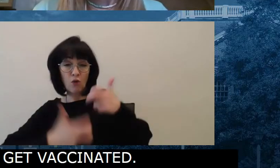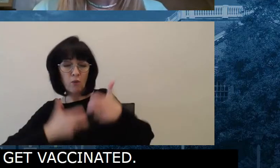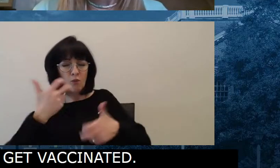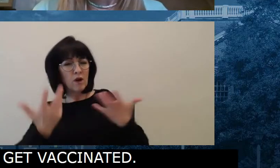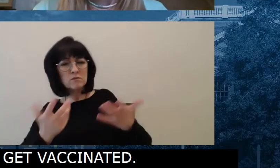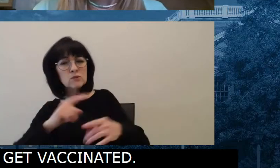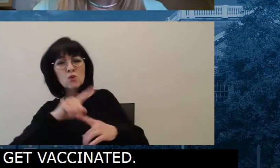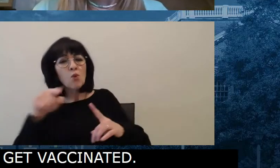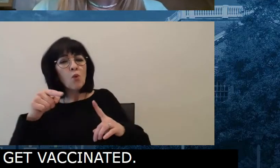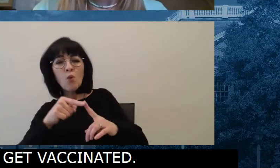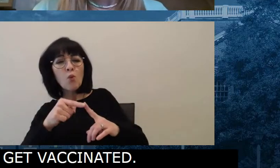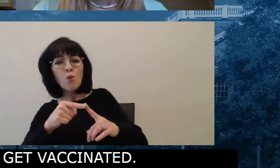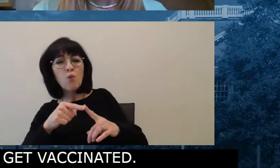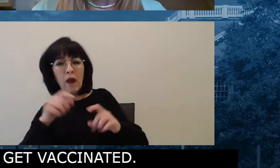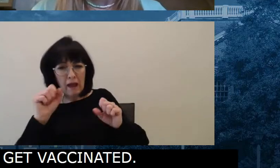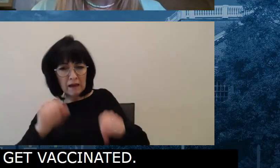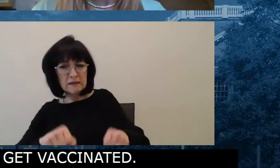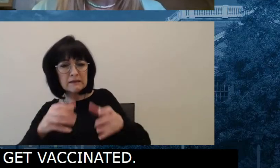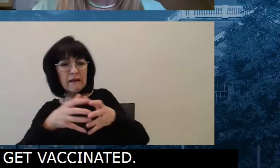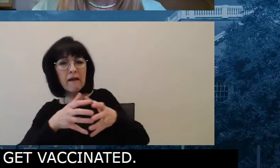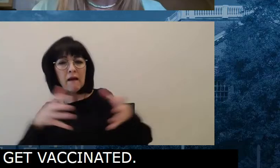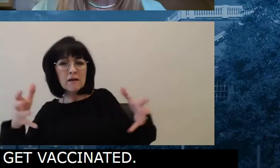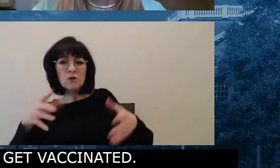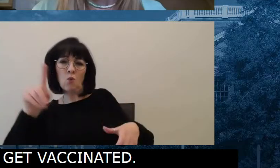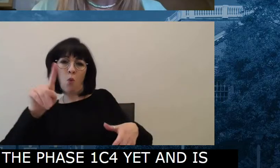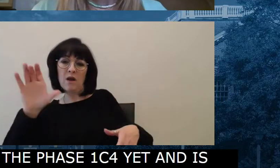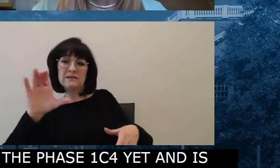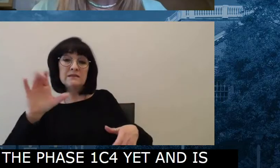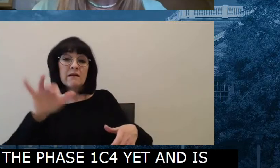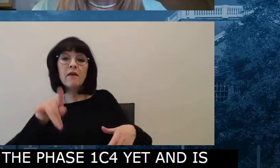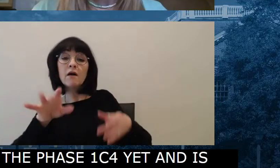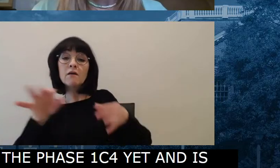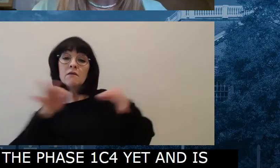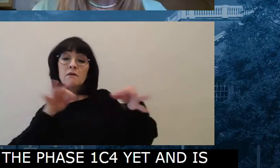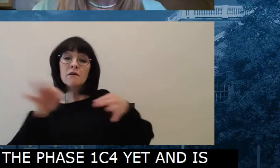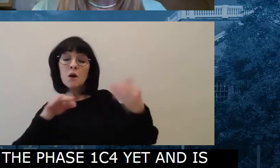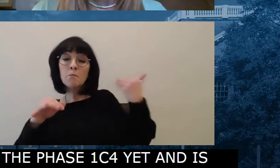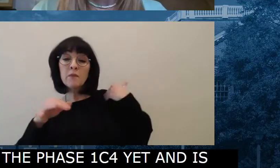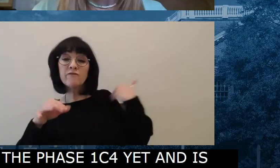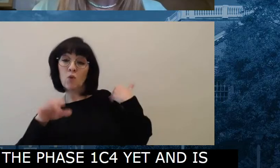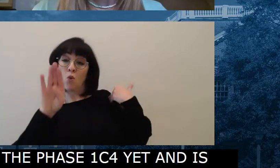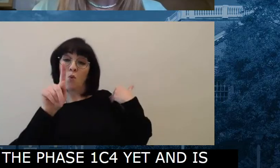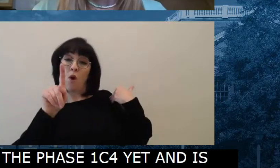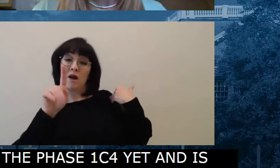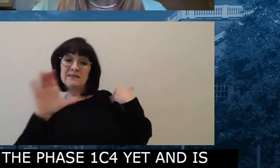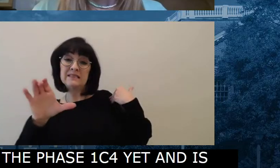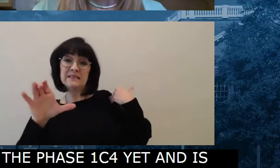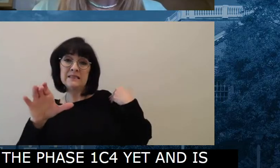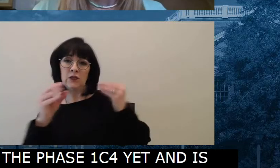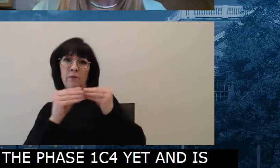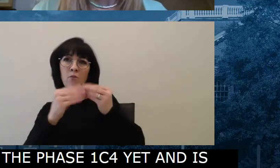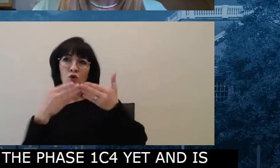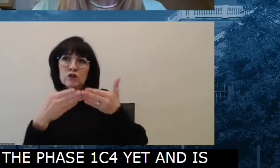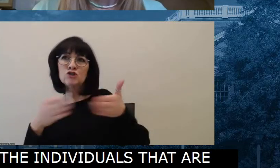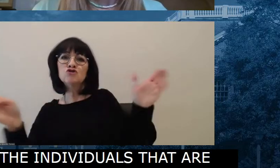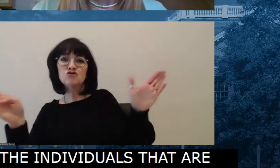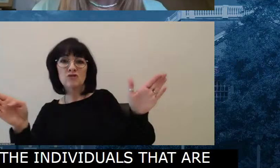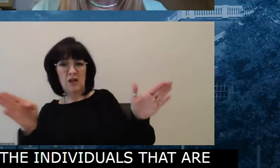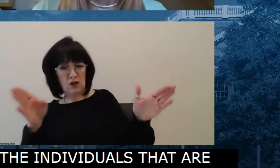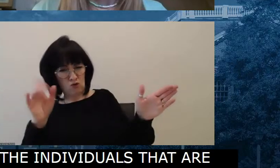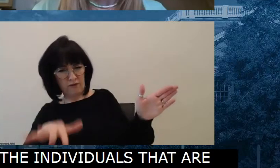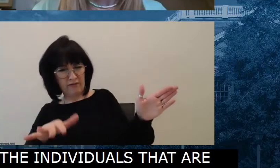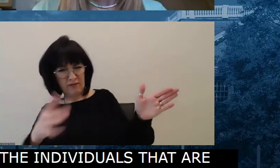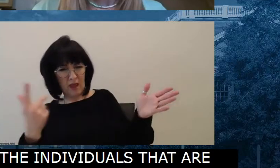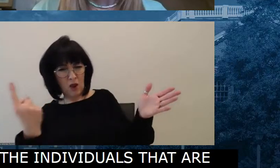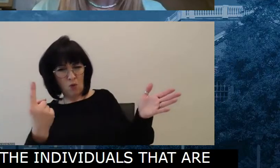an expansion into that official 1C capacity as we're getting closer to that May 1st deadline where everyone can sign up? So that's